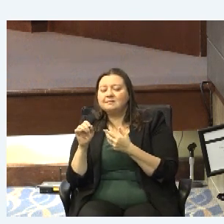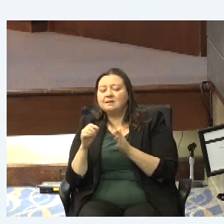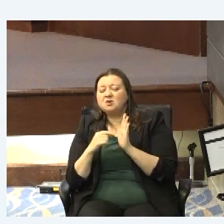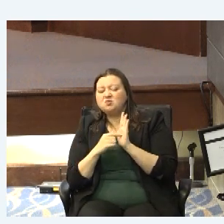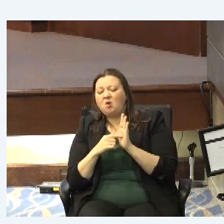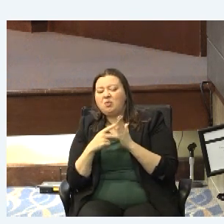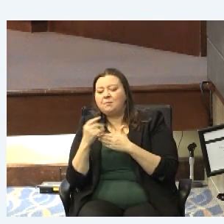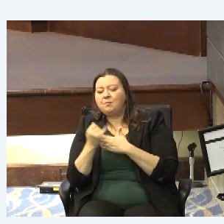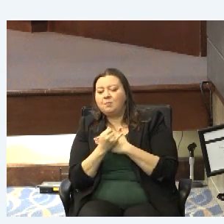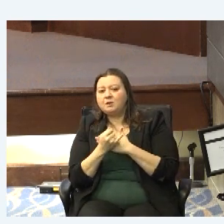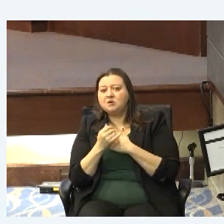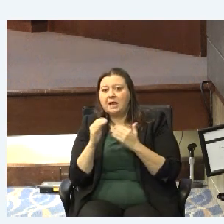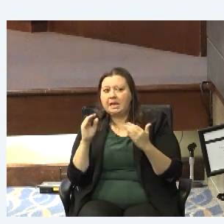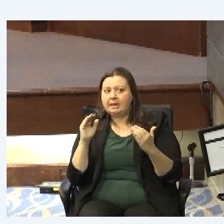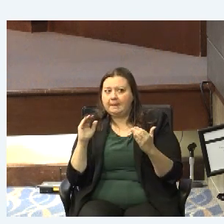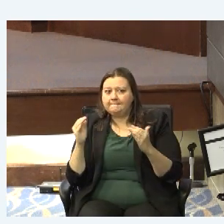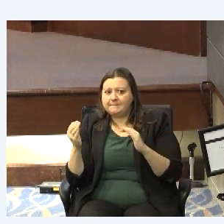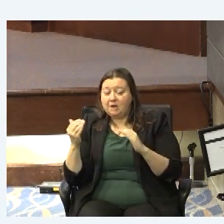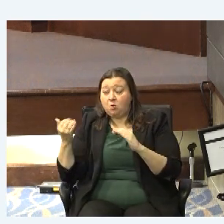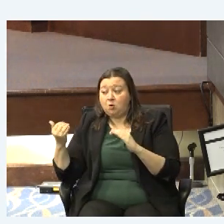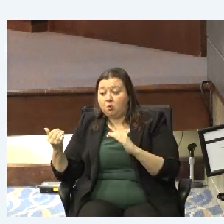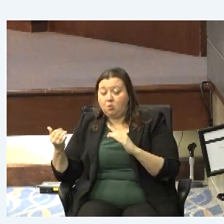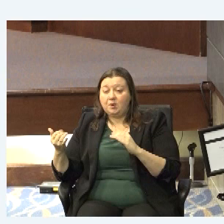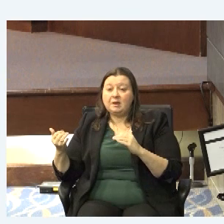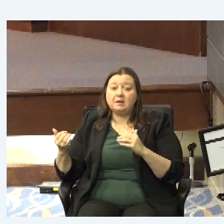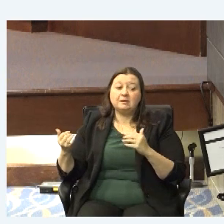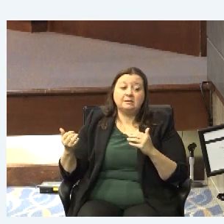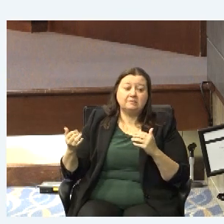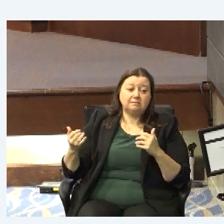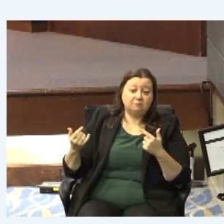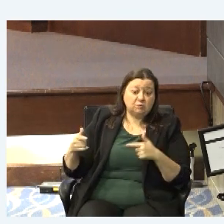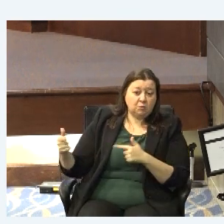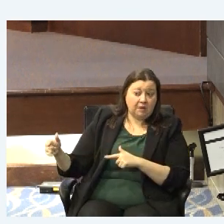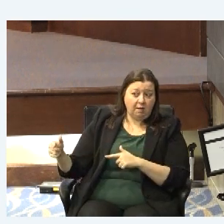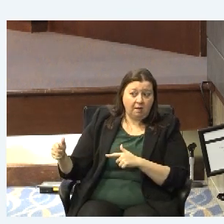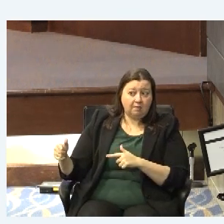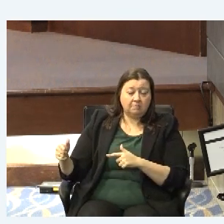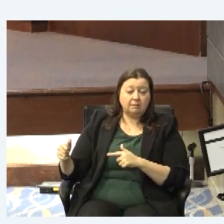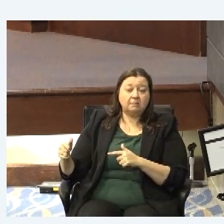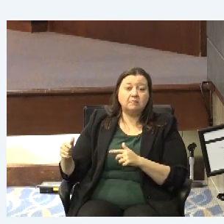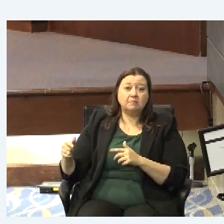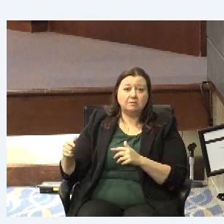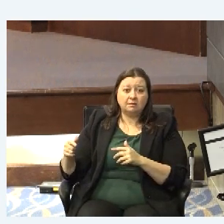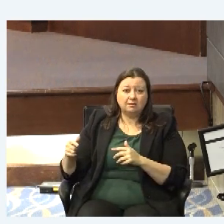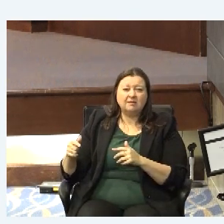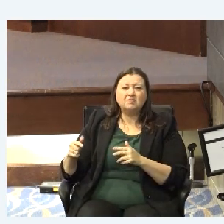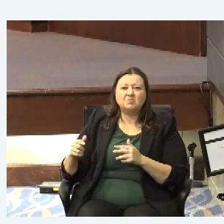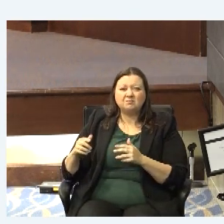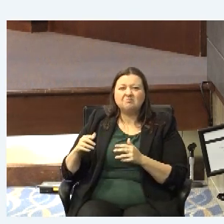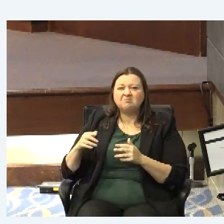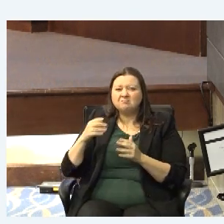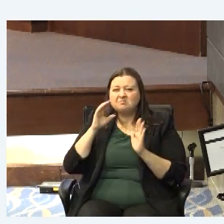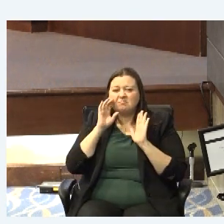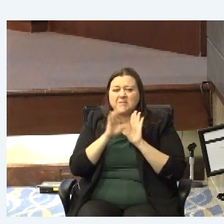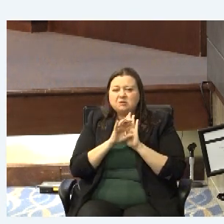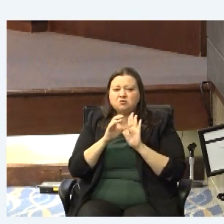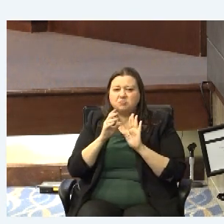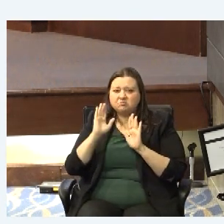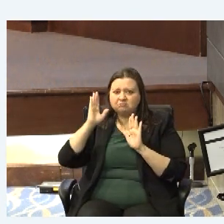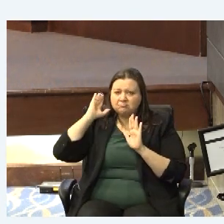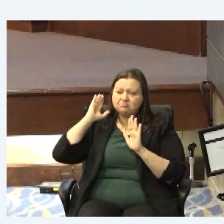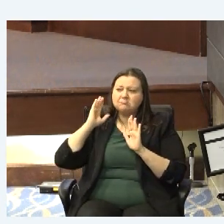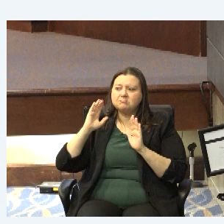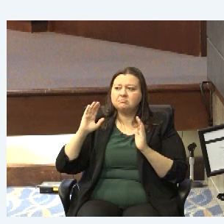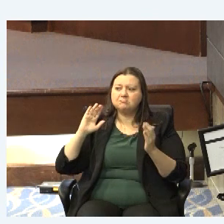the project by comparing the current project status to renderings that you have seen in the past.